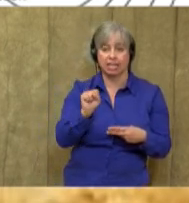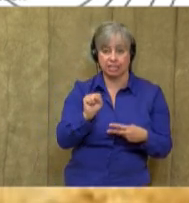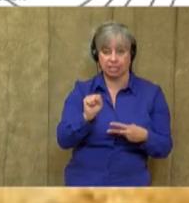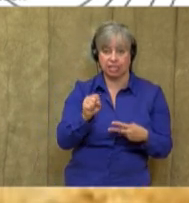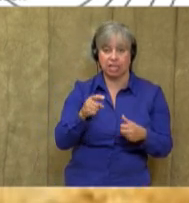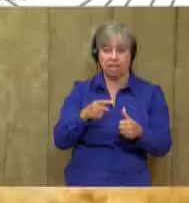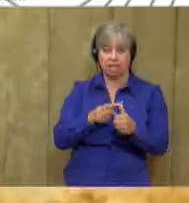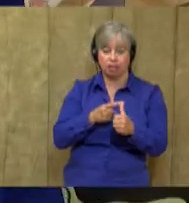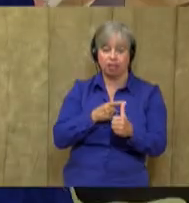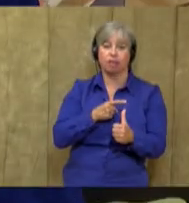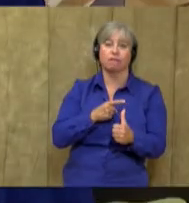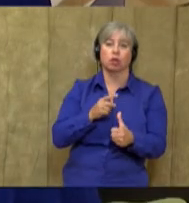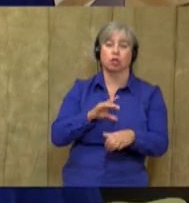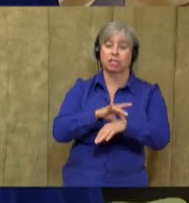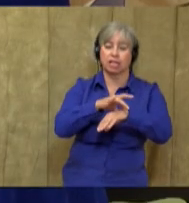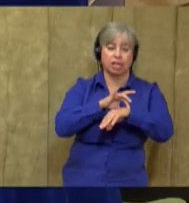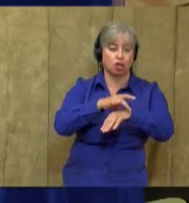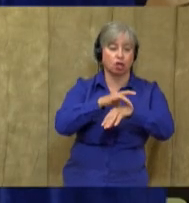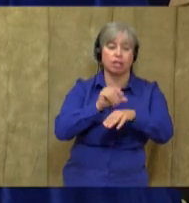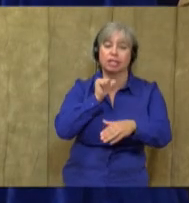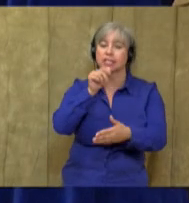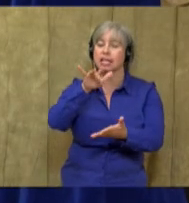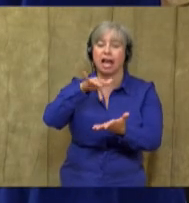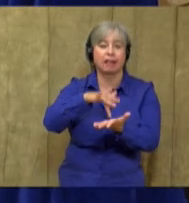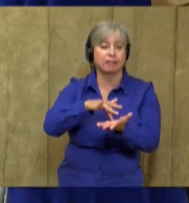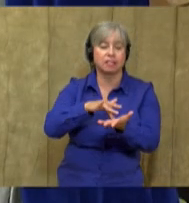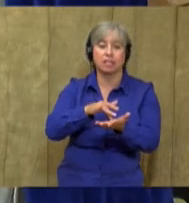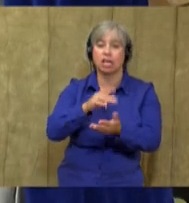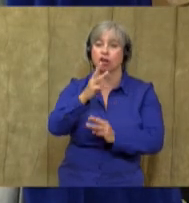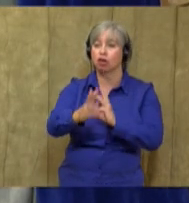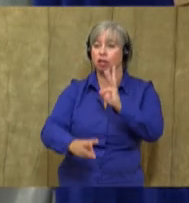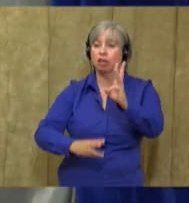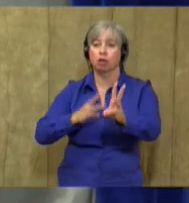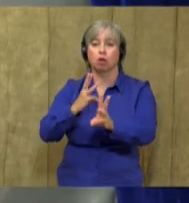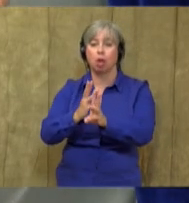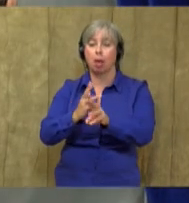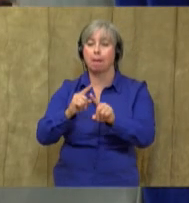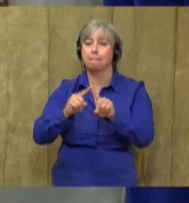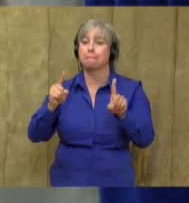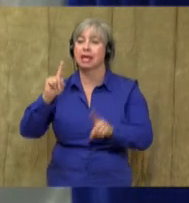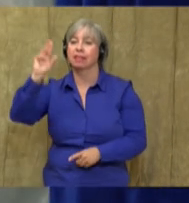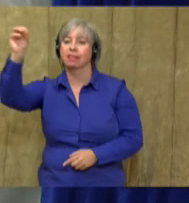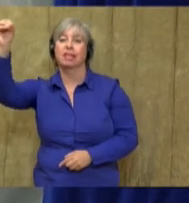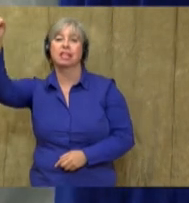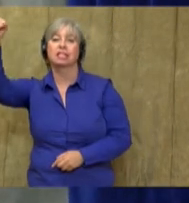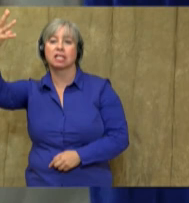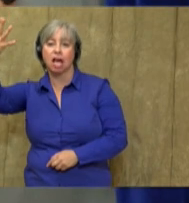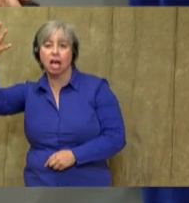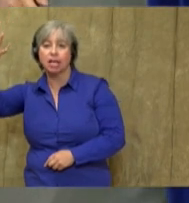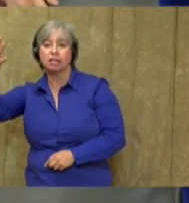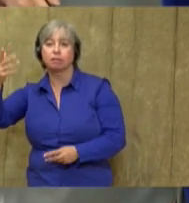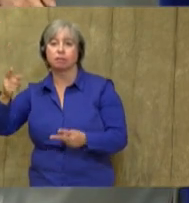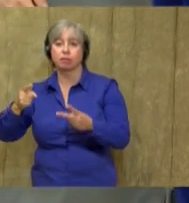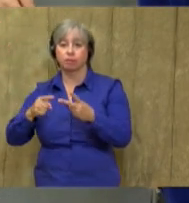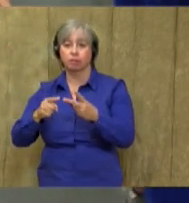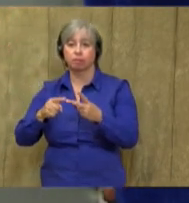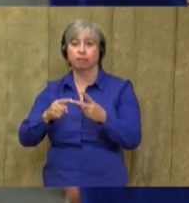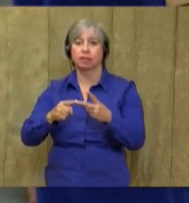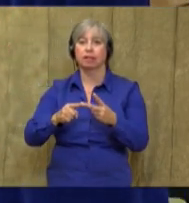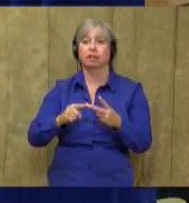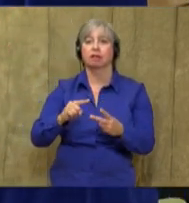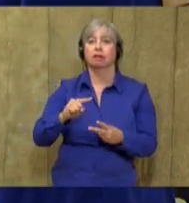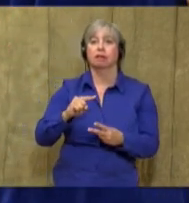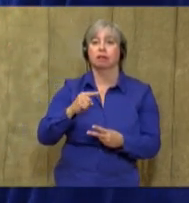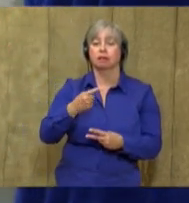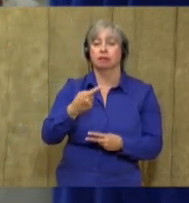the Earth was not the center of the universe, that the Sun was the center of the universe. Another person that's going to continue with